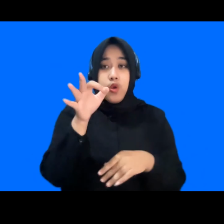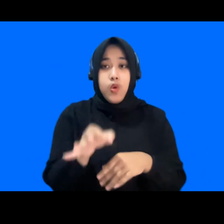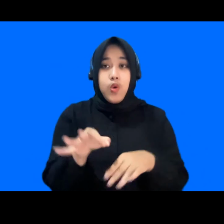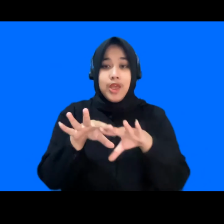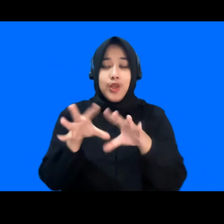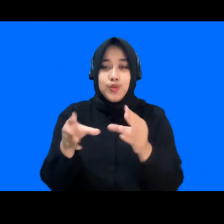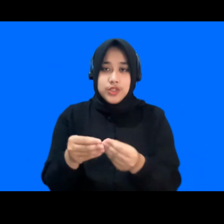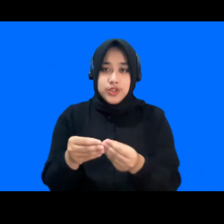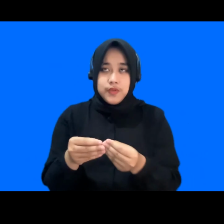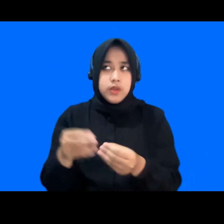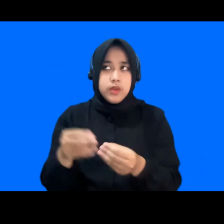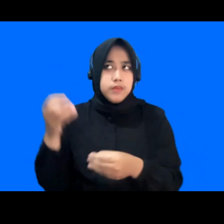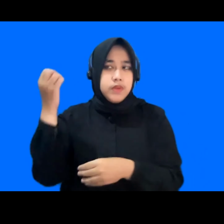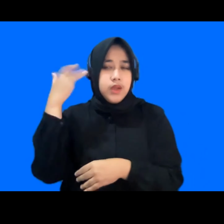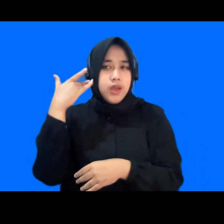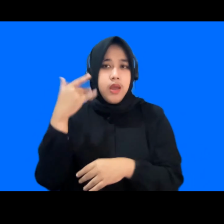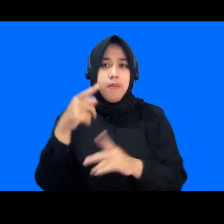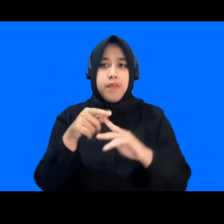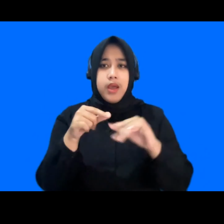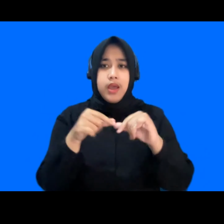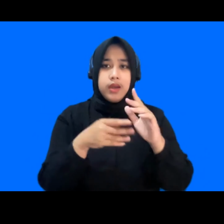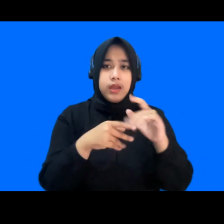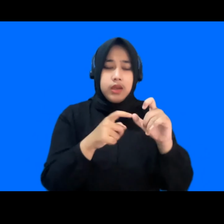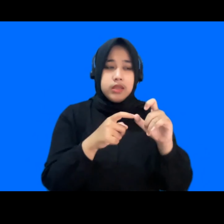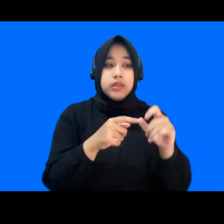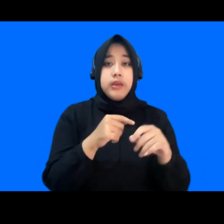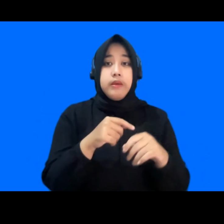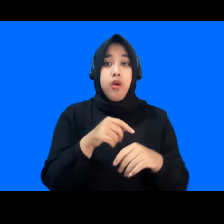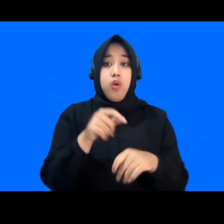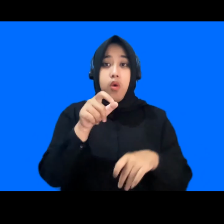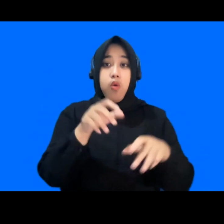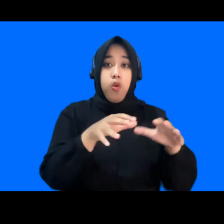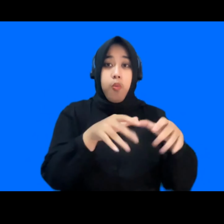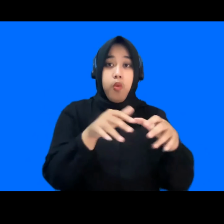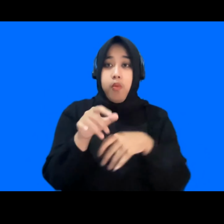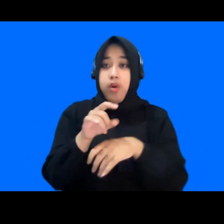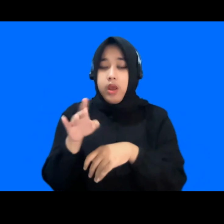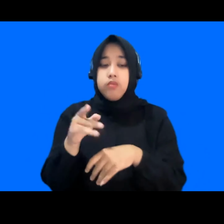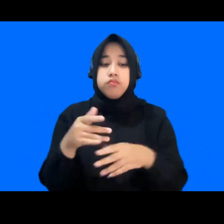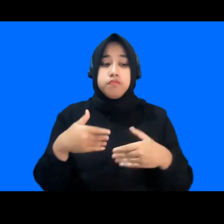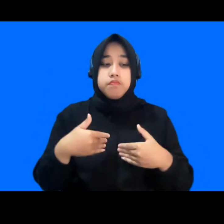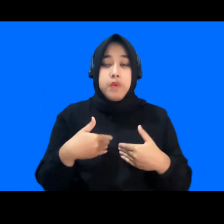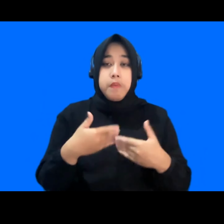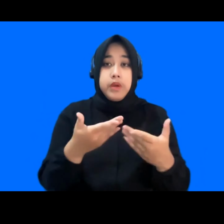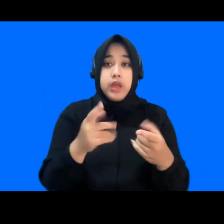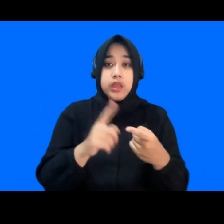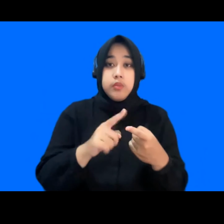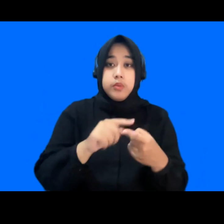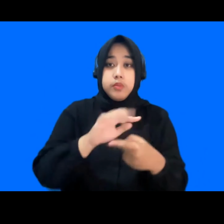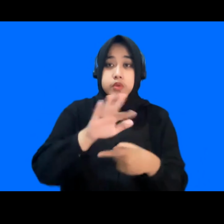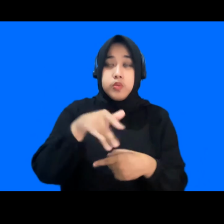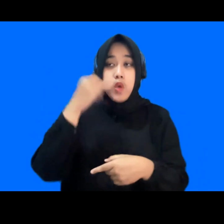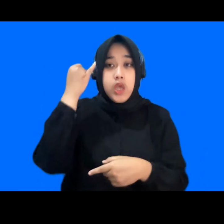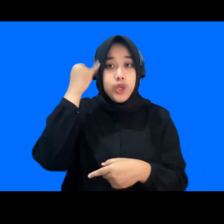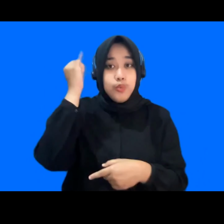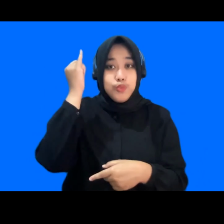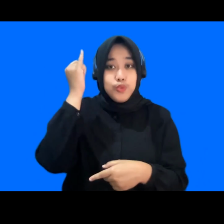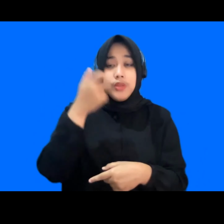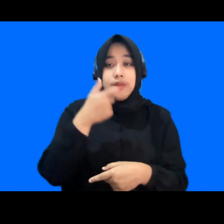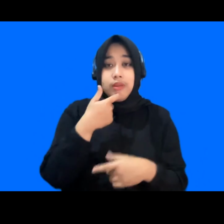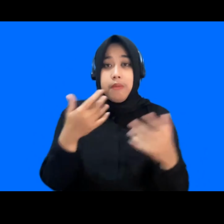as well as the audience on the wall has educated all of us here and how the intersection of a smart digital technology